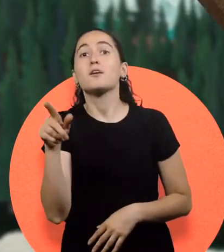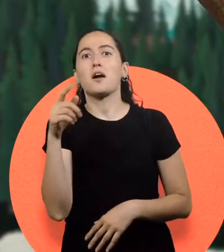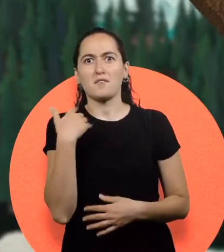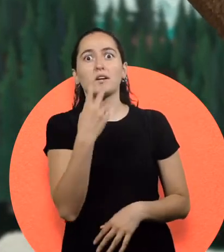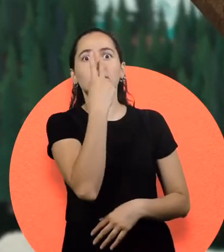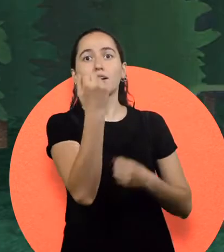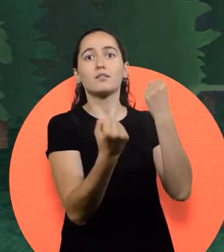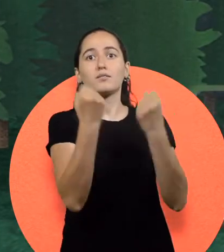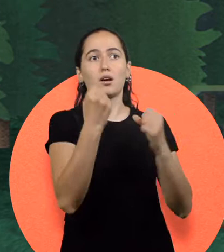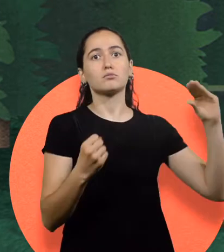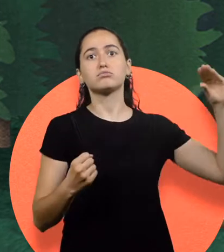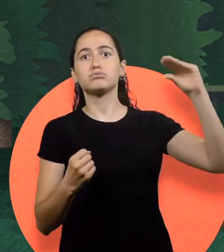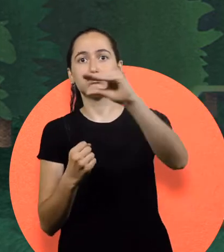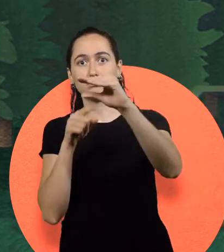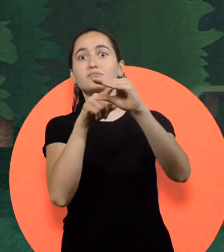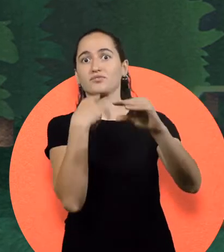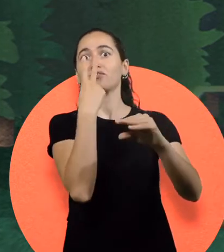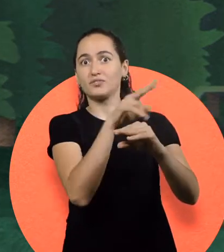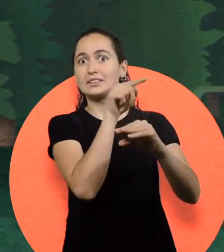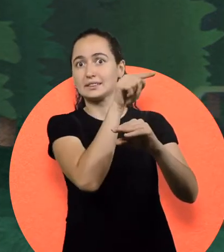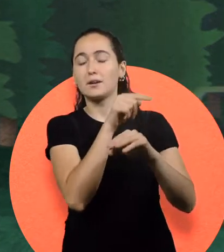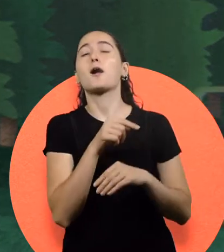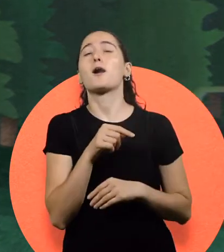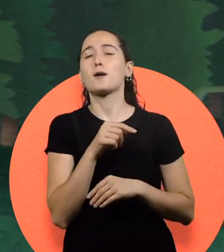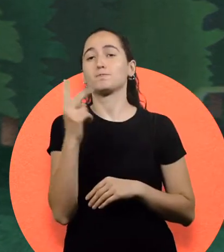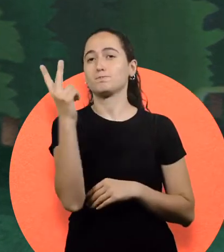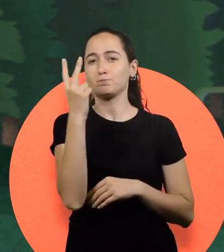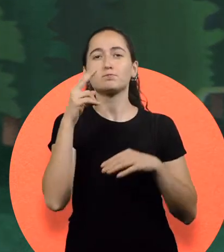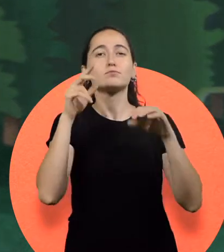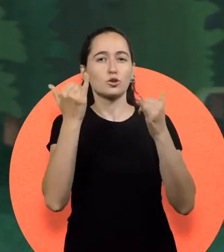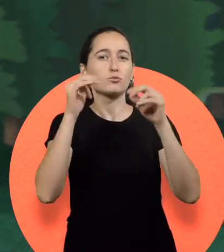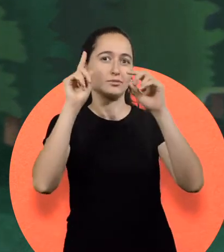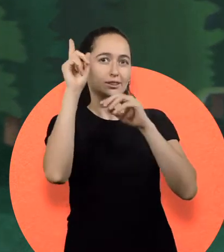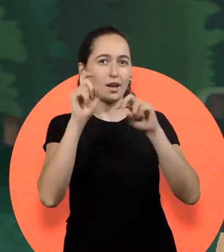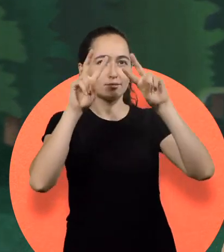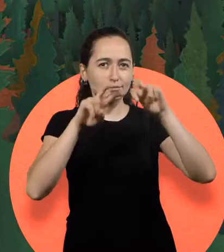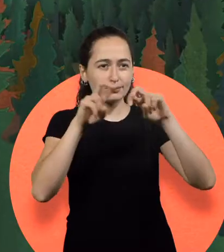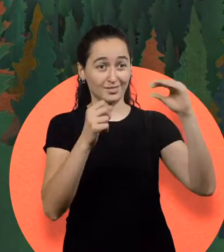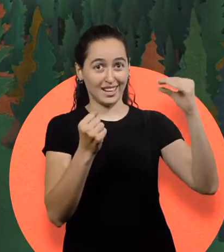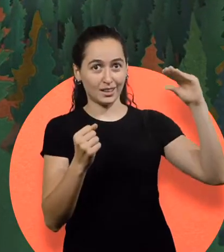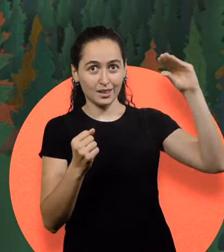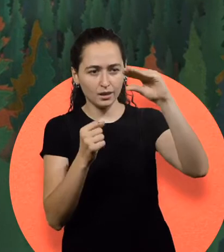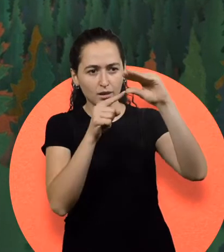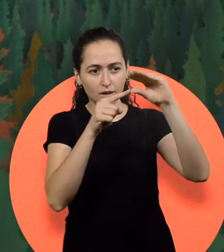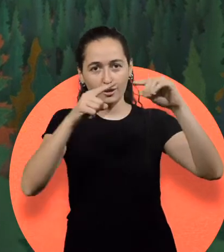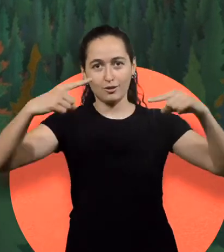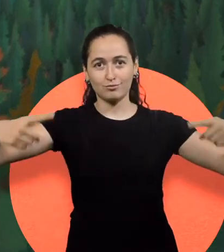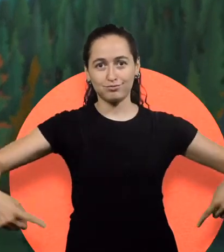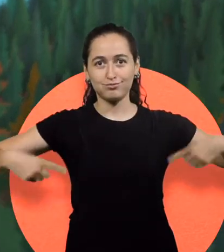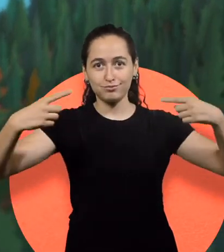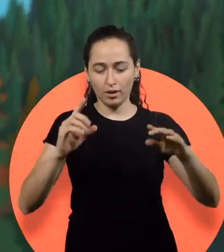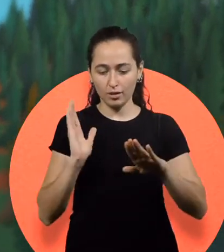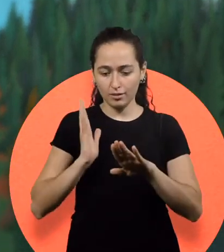down this way. We have to find out who they were and find them to continue with our investigation. We'll have to check the tyre tracks